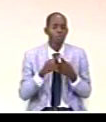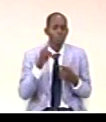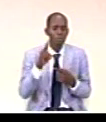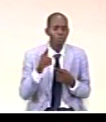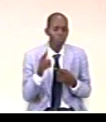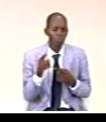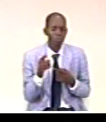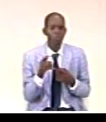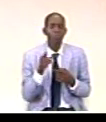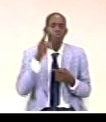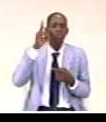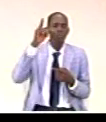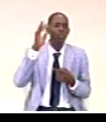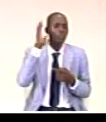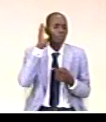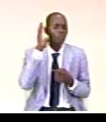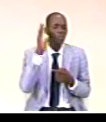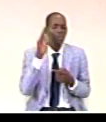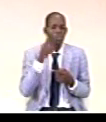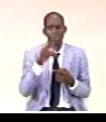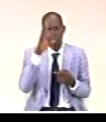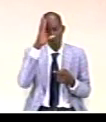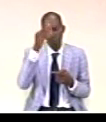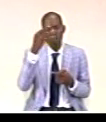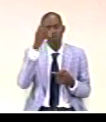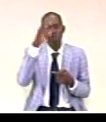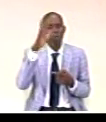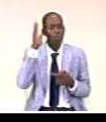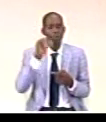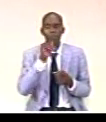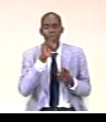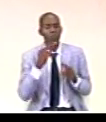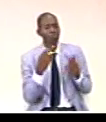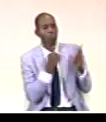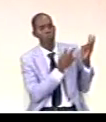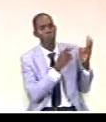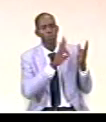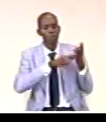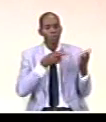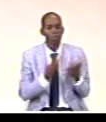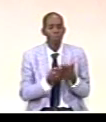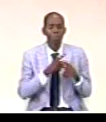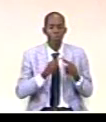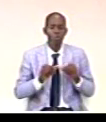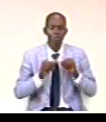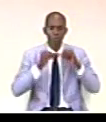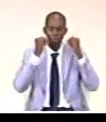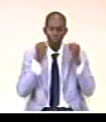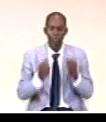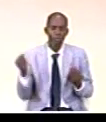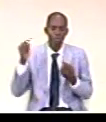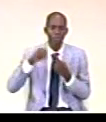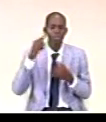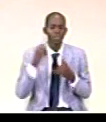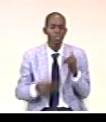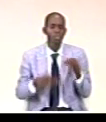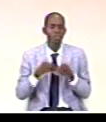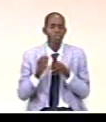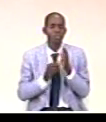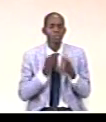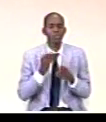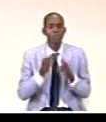throw at him, he will not look back. Lord, he will continue steadfastly to the end in Jesus' name. I pray for all